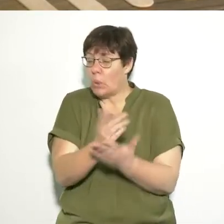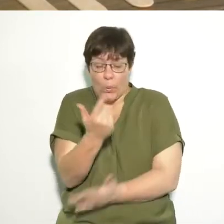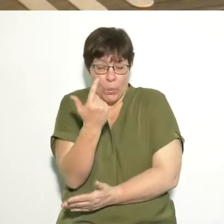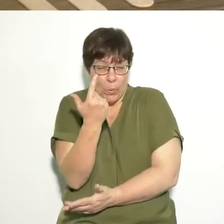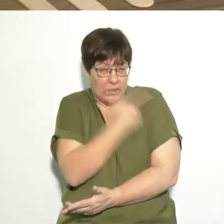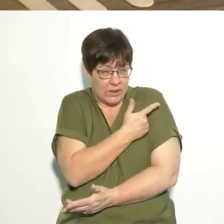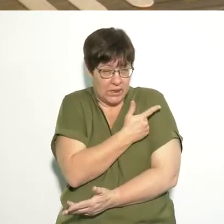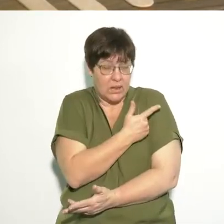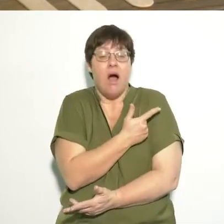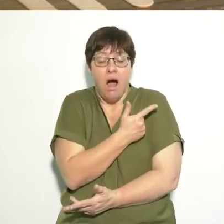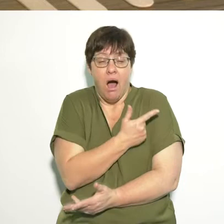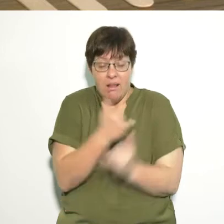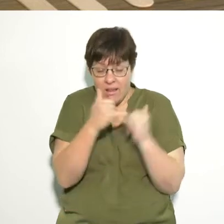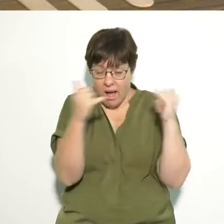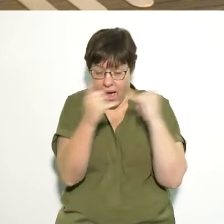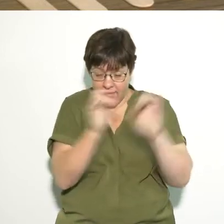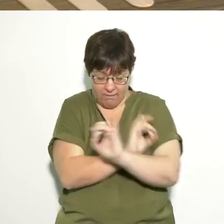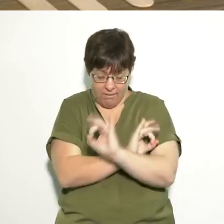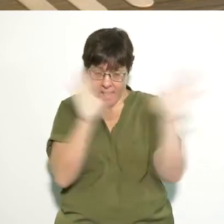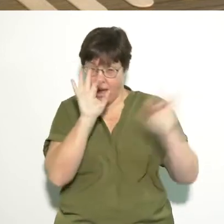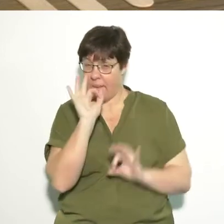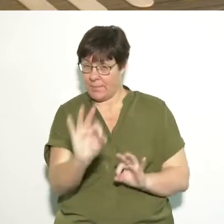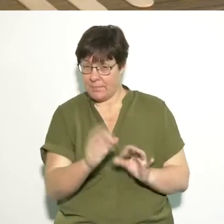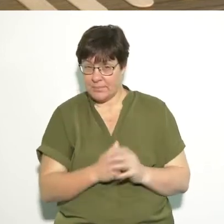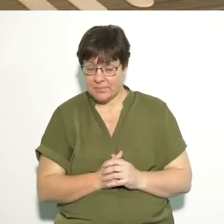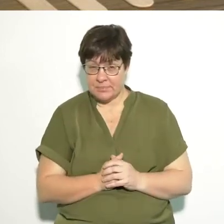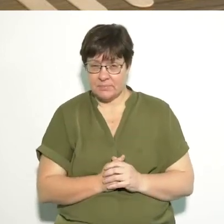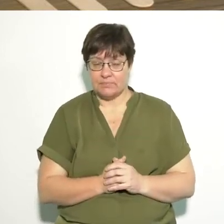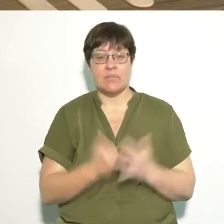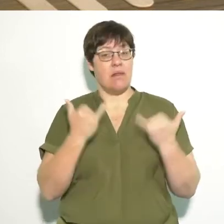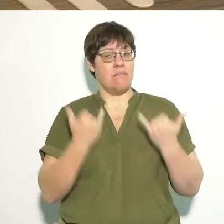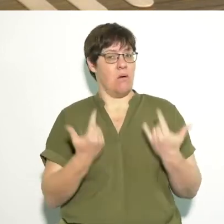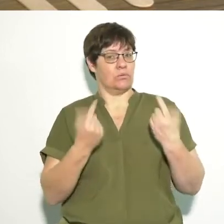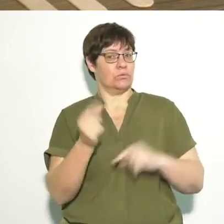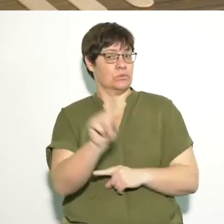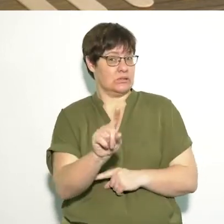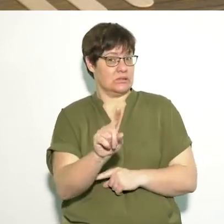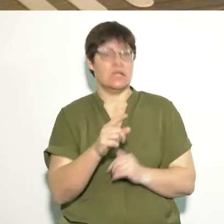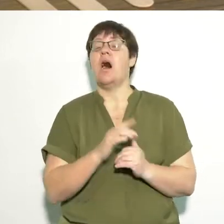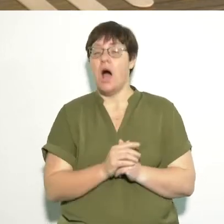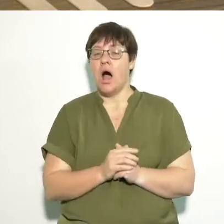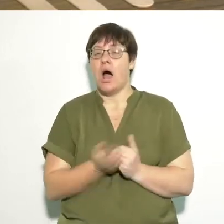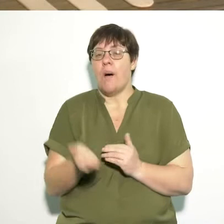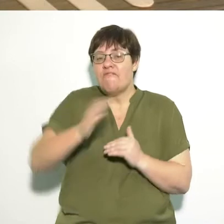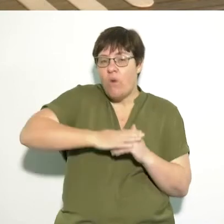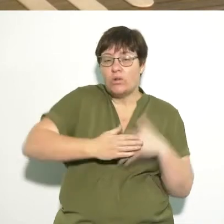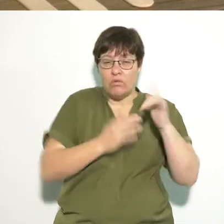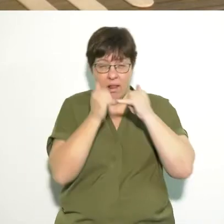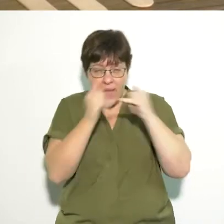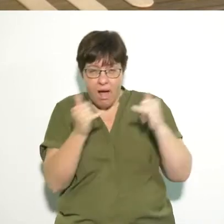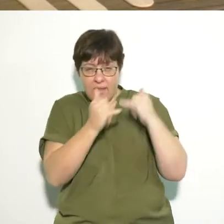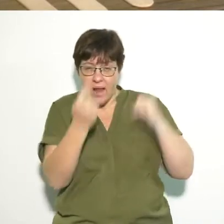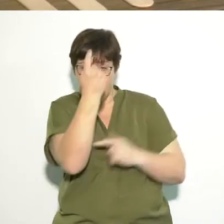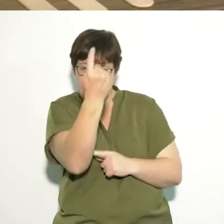sure that my black solid lines at the back are really sticking out. Now what I'll do is I'm going to fold on